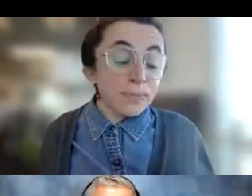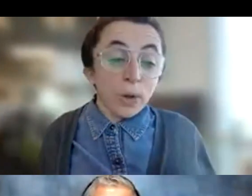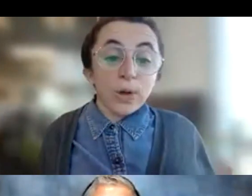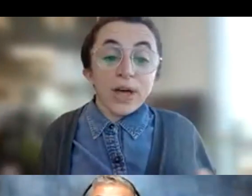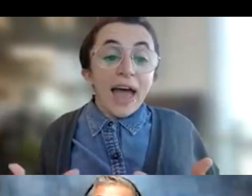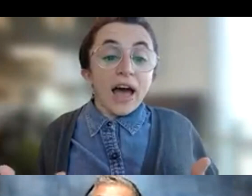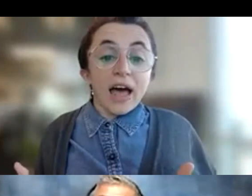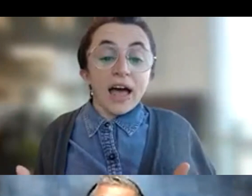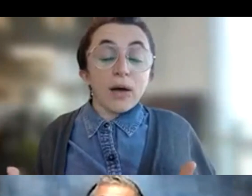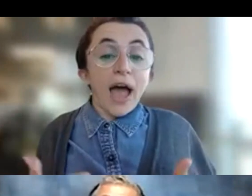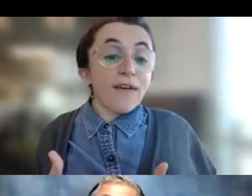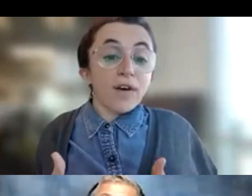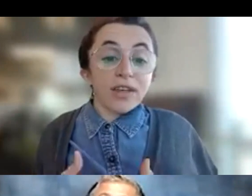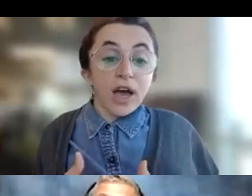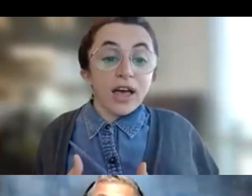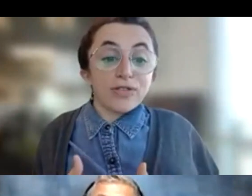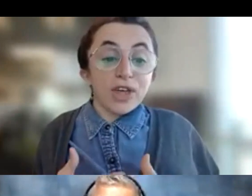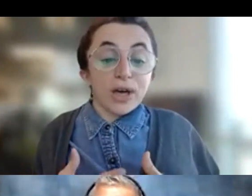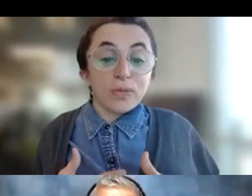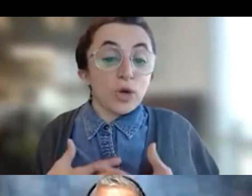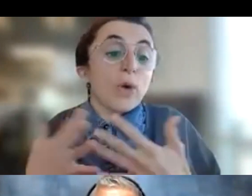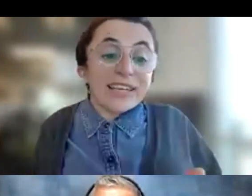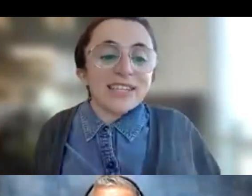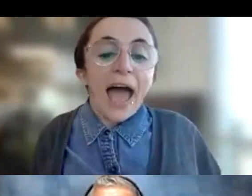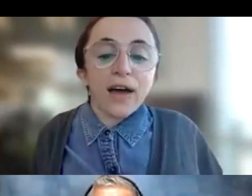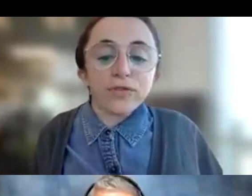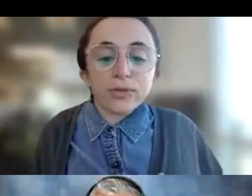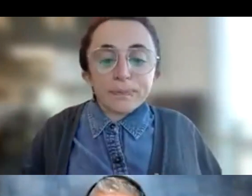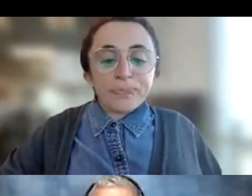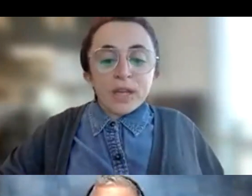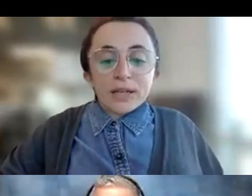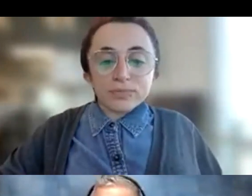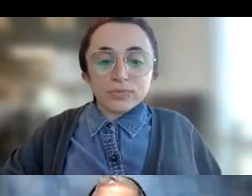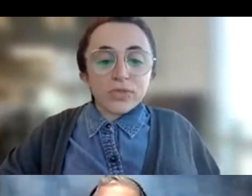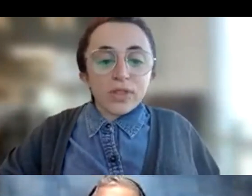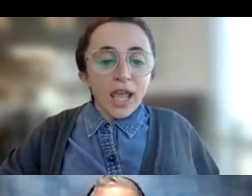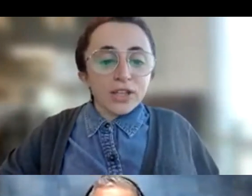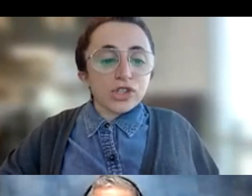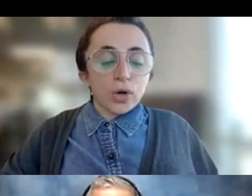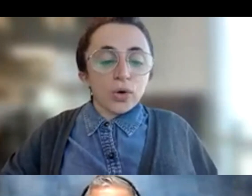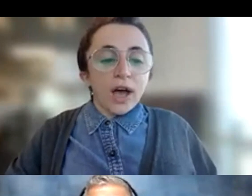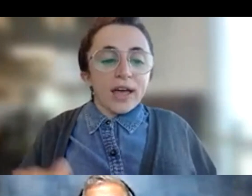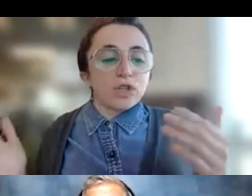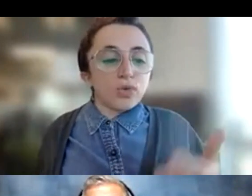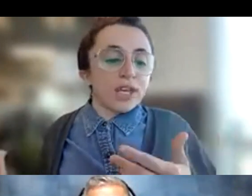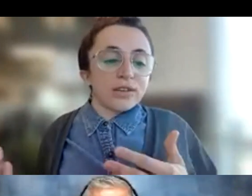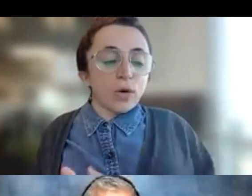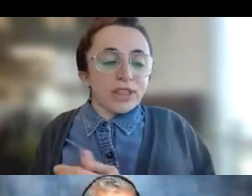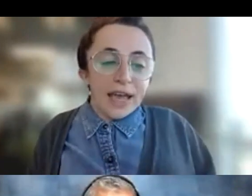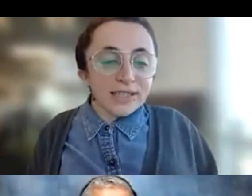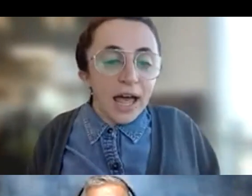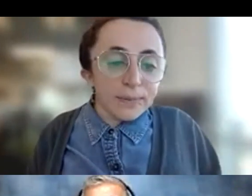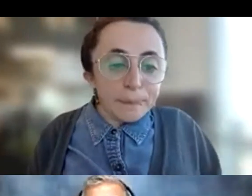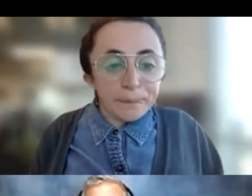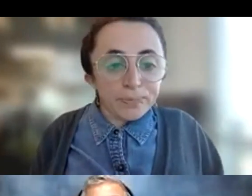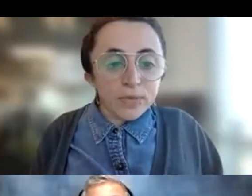disabled people have the right to have. And so you can go to the